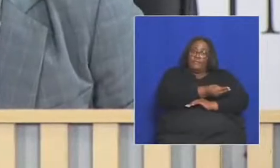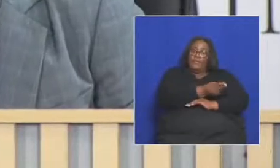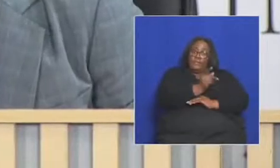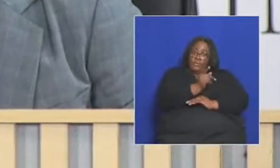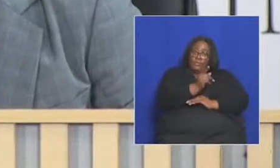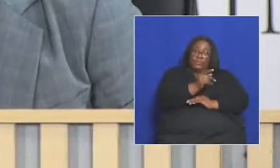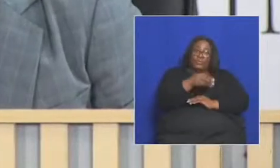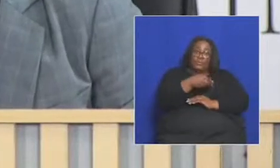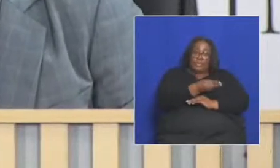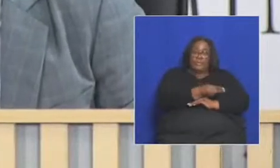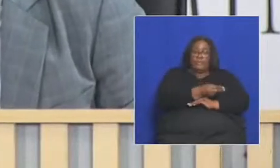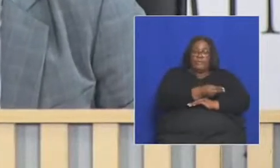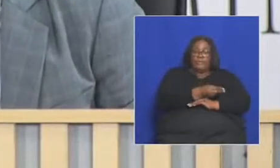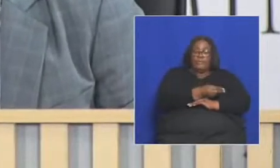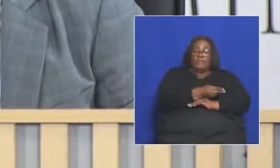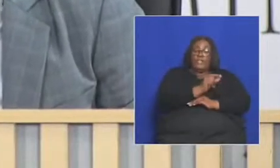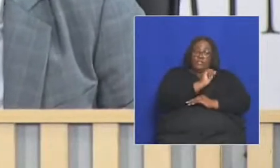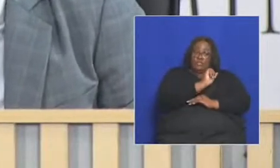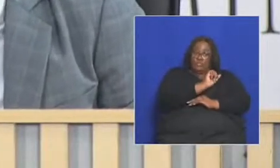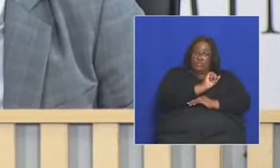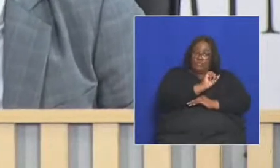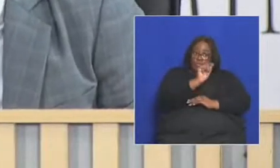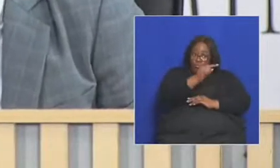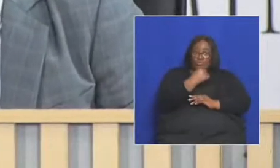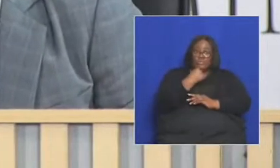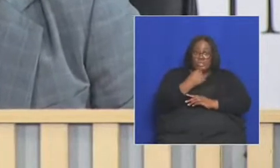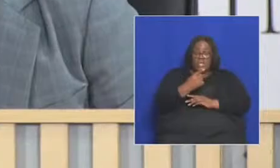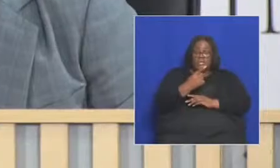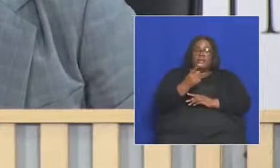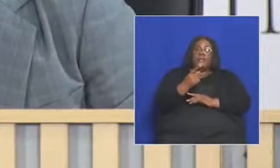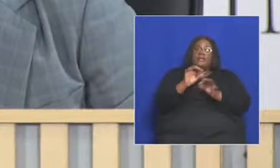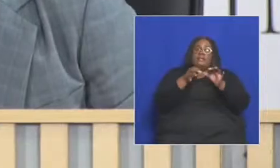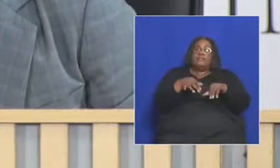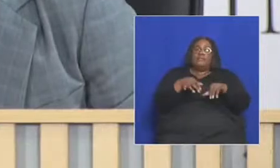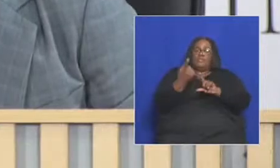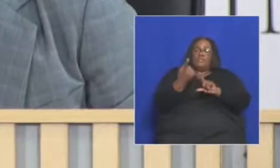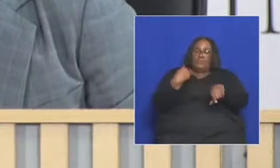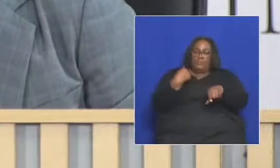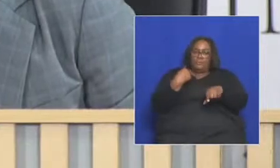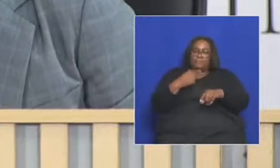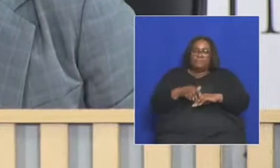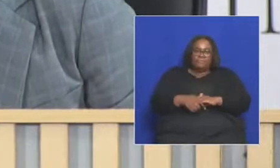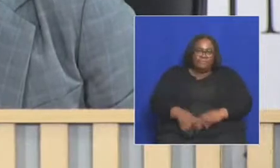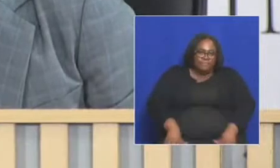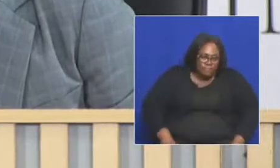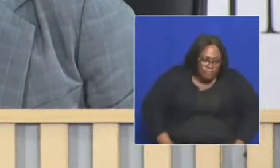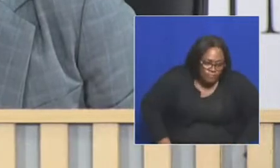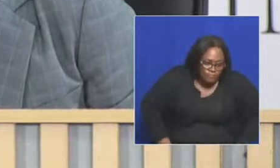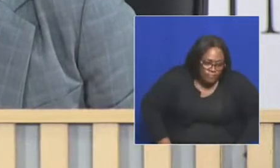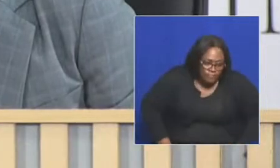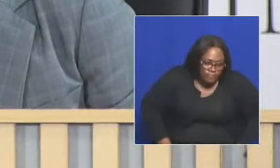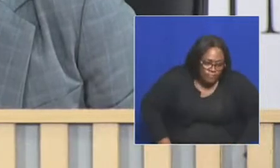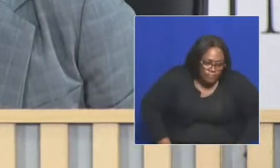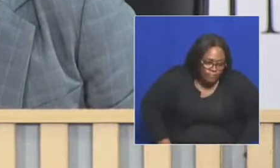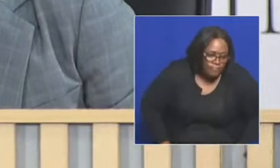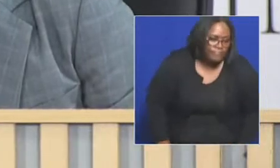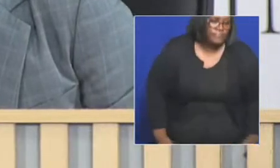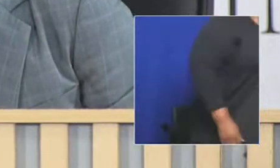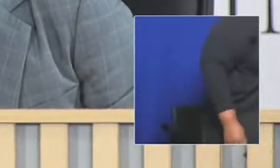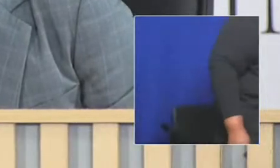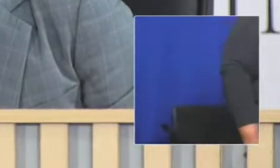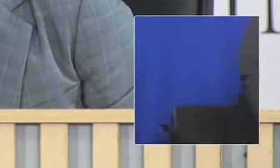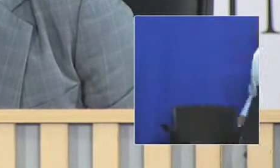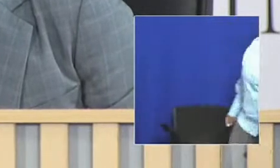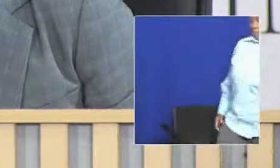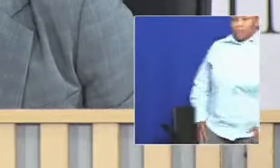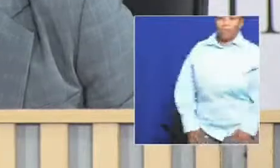Yes, according to what I saw on So the then I chats. ask, why would, if it's between Mr. Koza and Mr. Maumela, why do you send it to Mr.